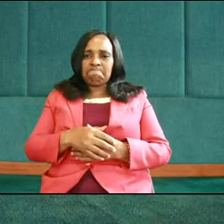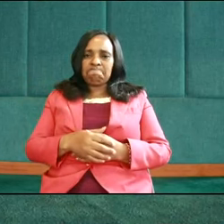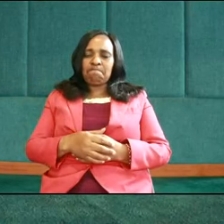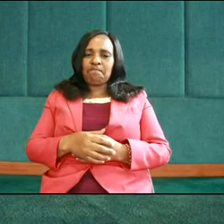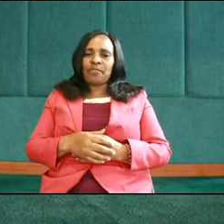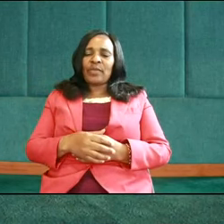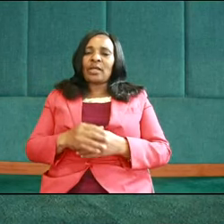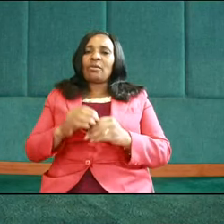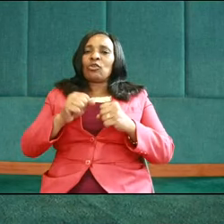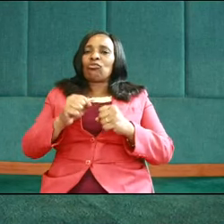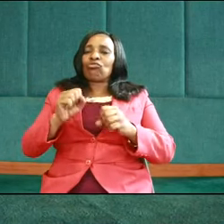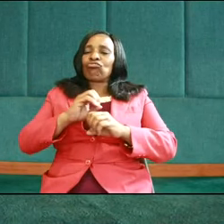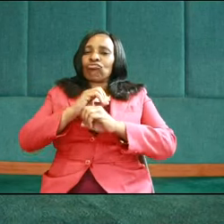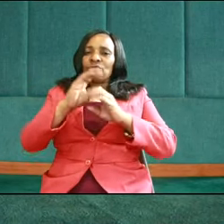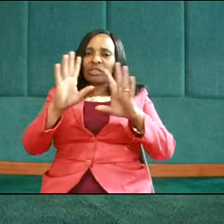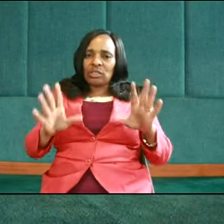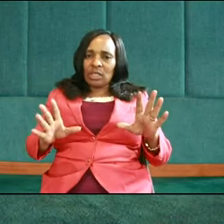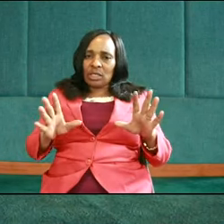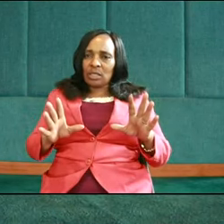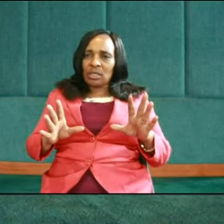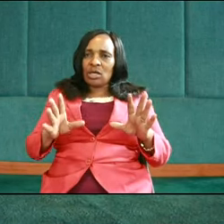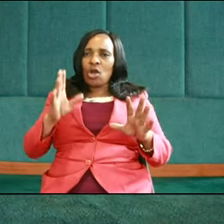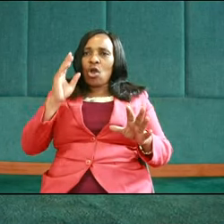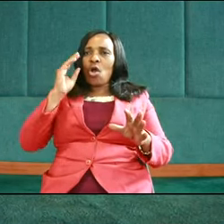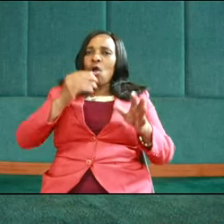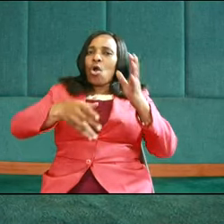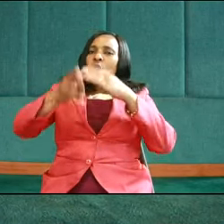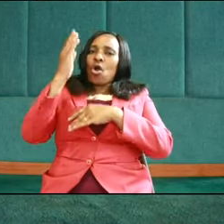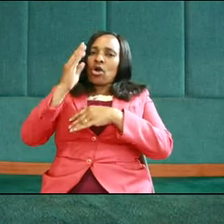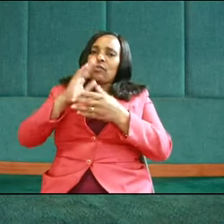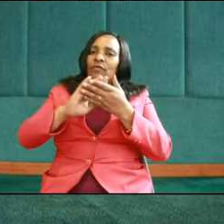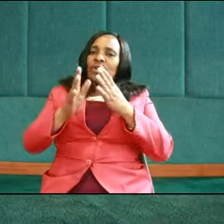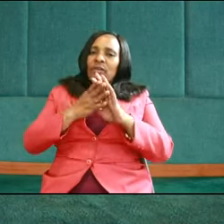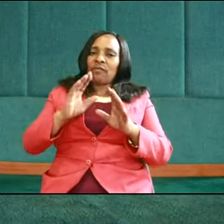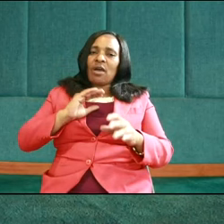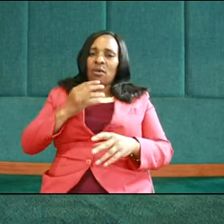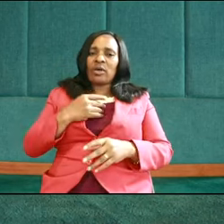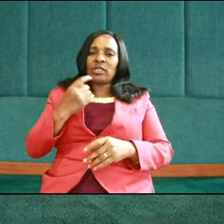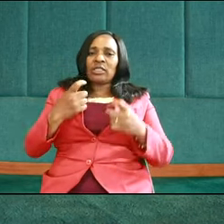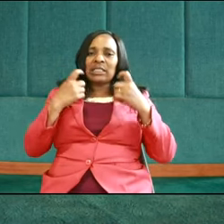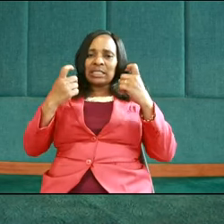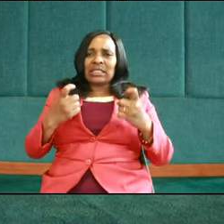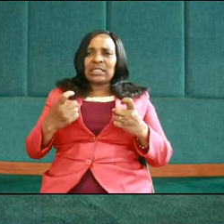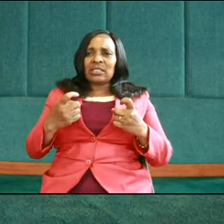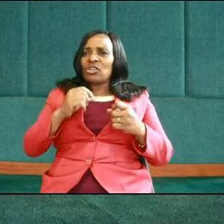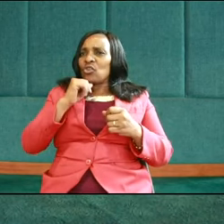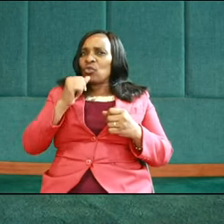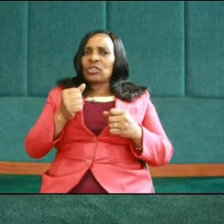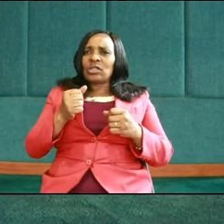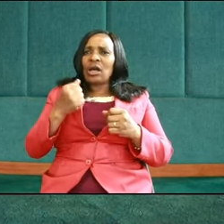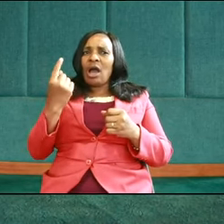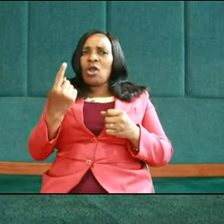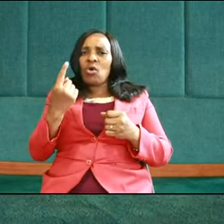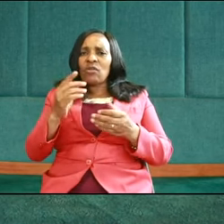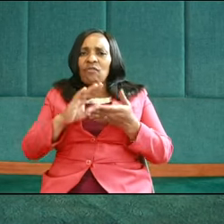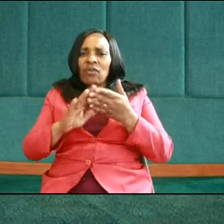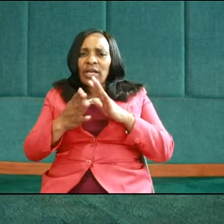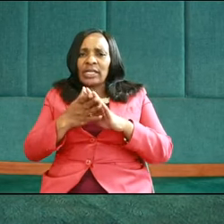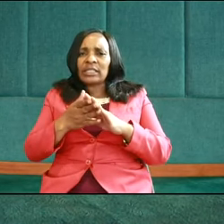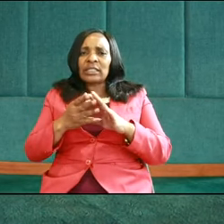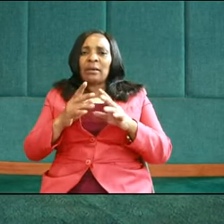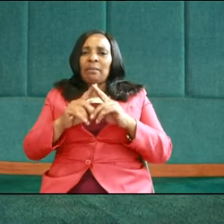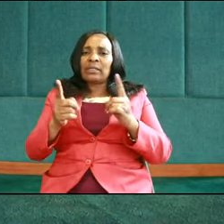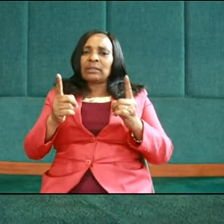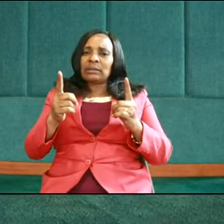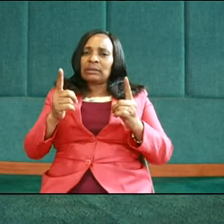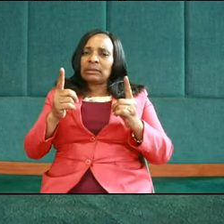So to drive clarity on this, God will forgive us of our sins, though he may not necessarily forget it, but he'll wipe us